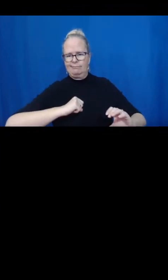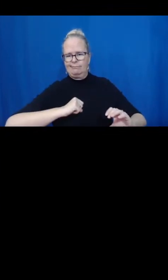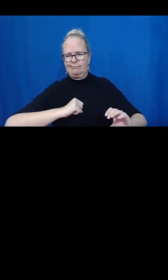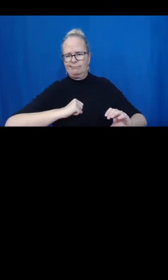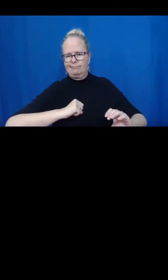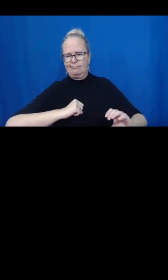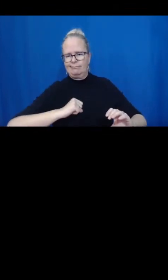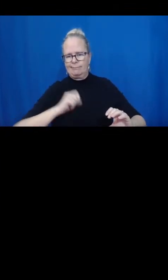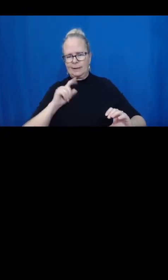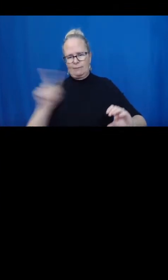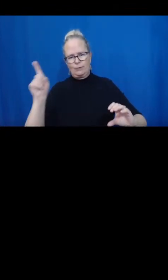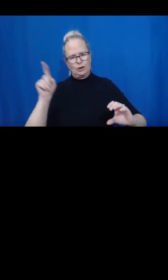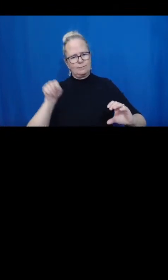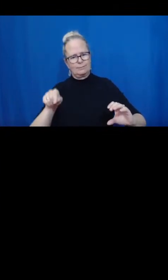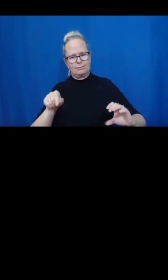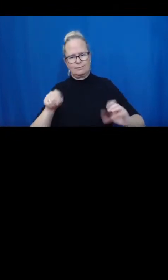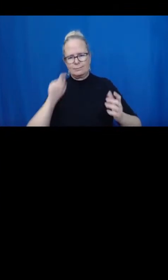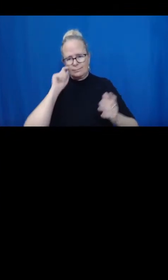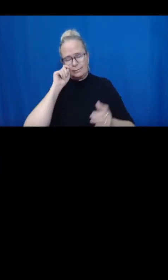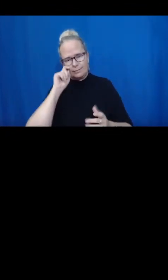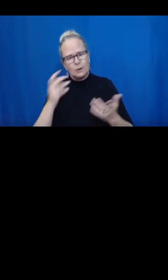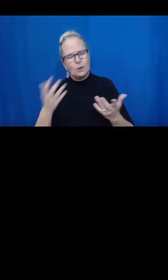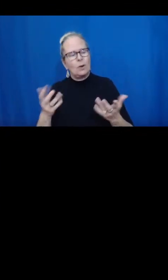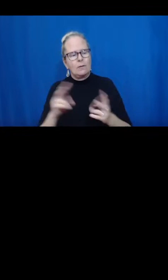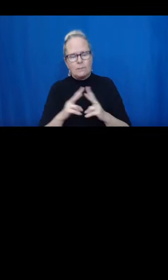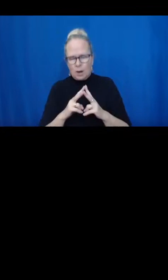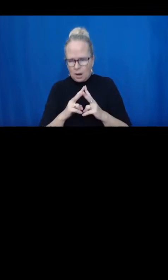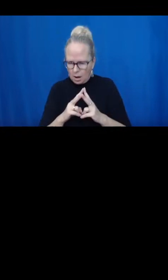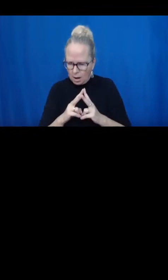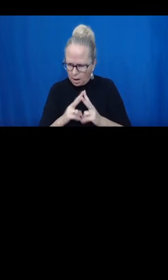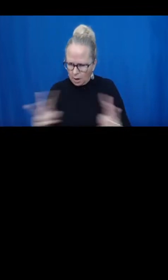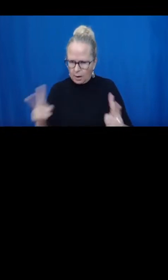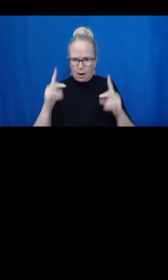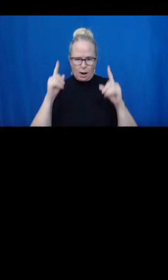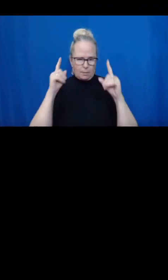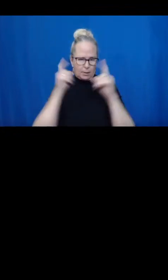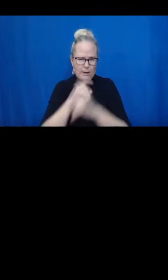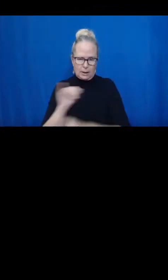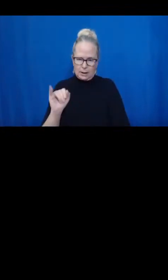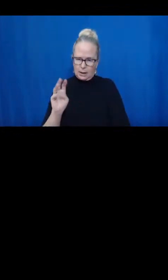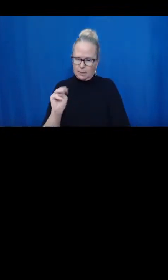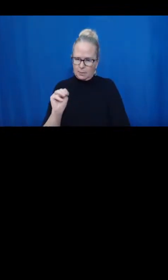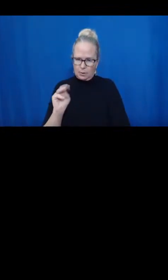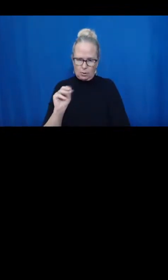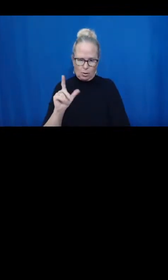around immunologic responses to the virus itself, are really complicated.